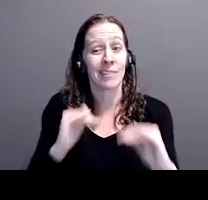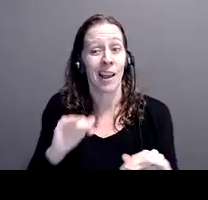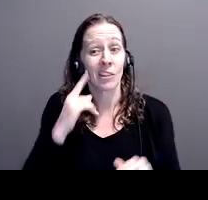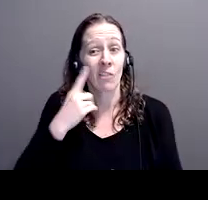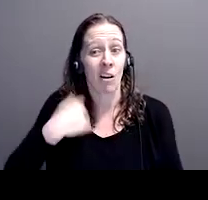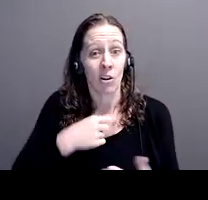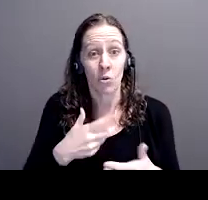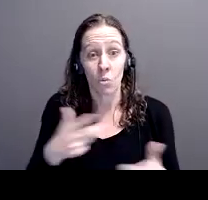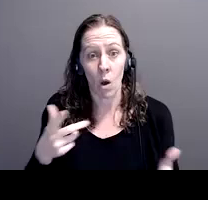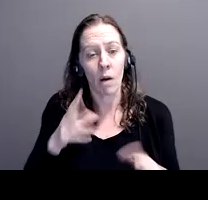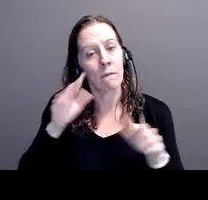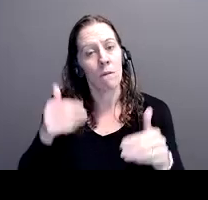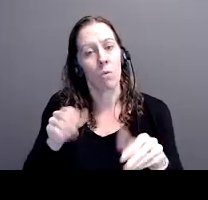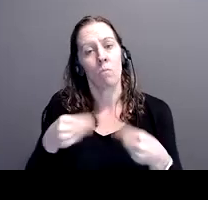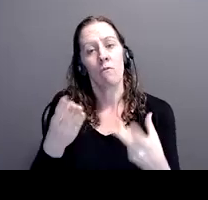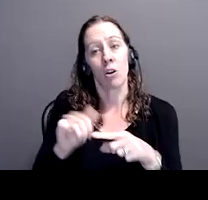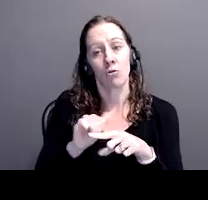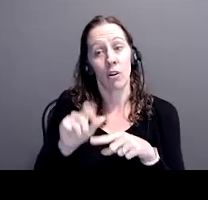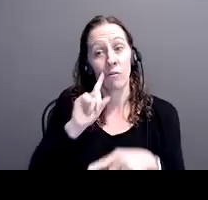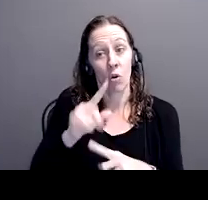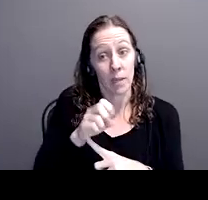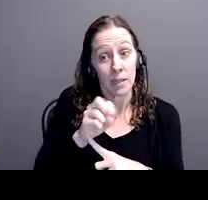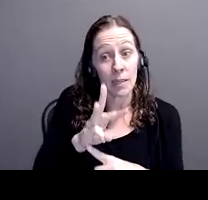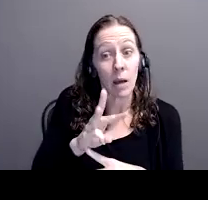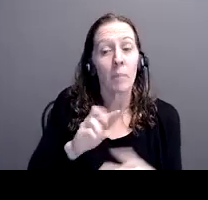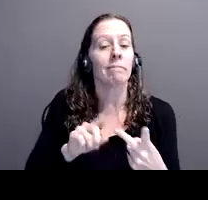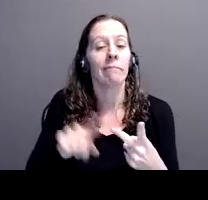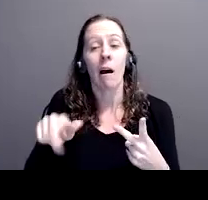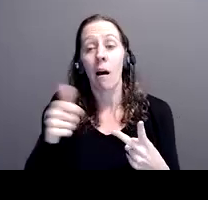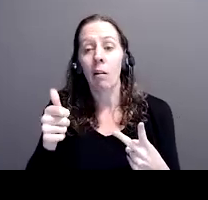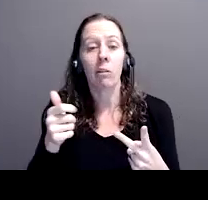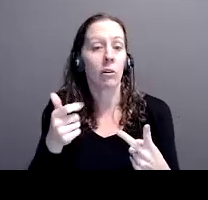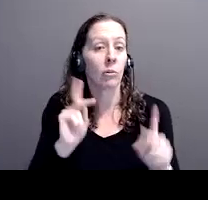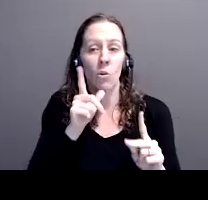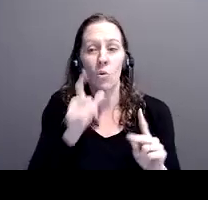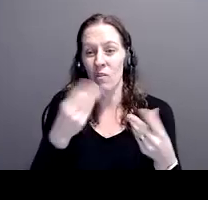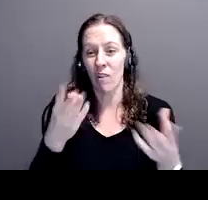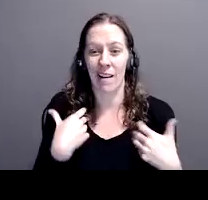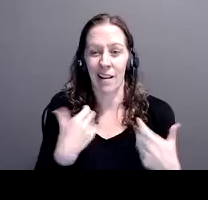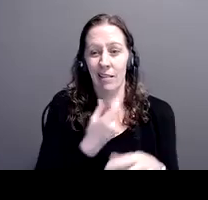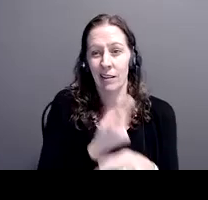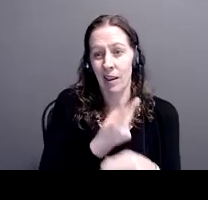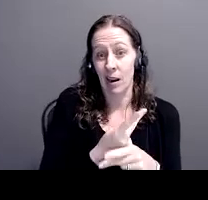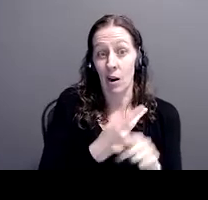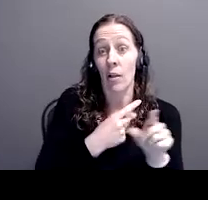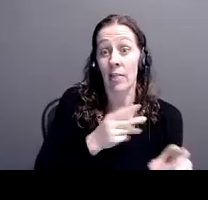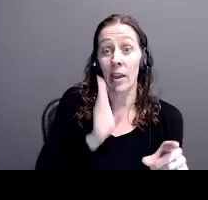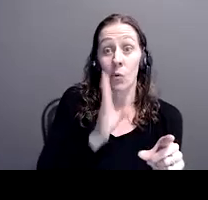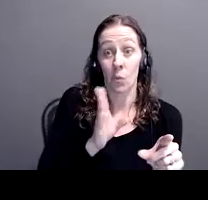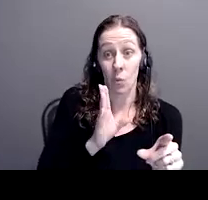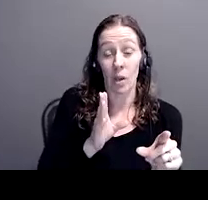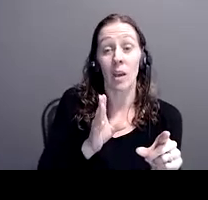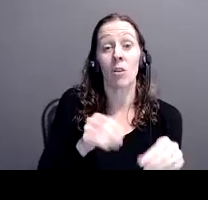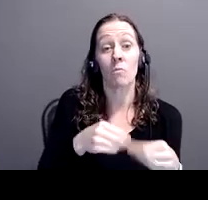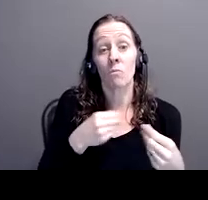focusing on providing training for PSWs and other healthcare providers who are going to provide services in